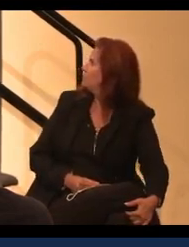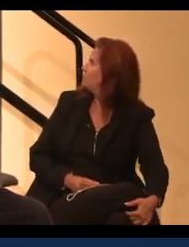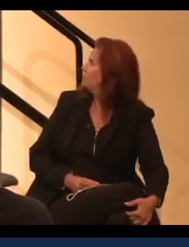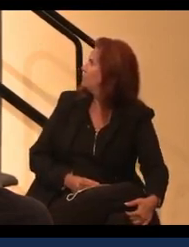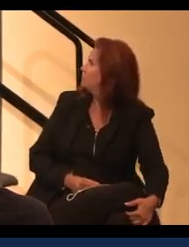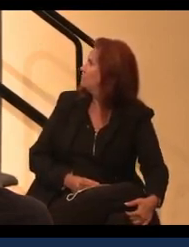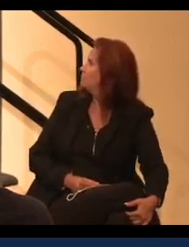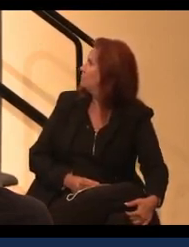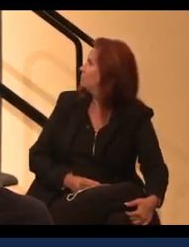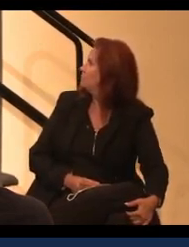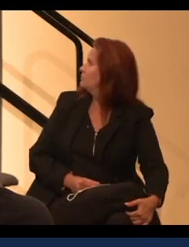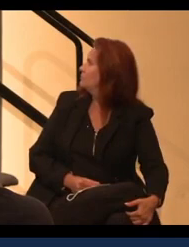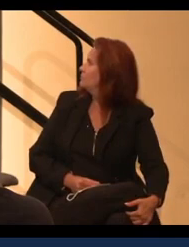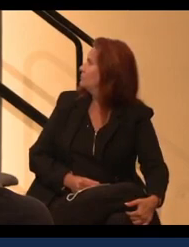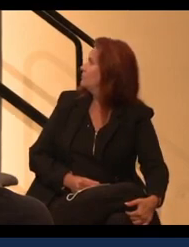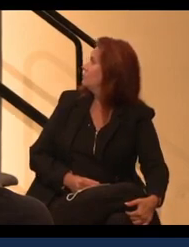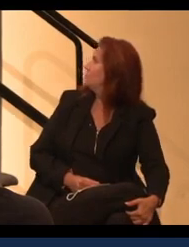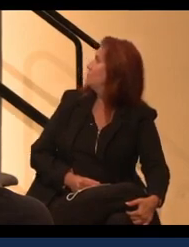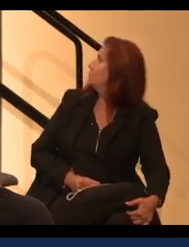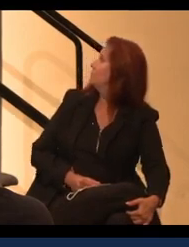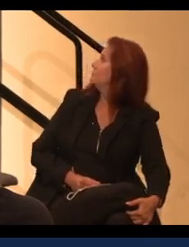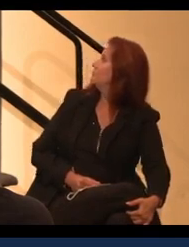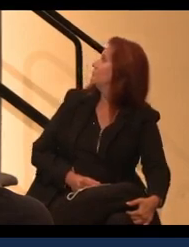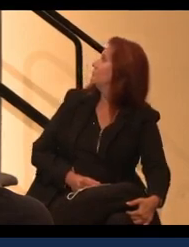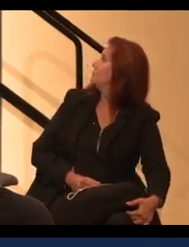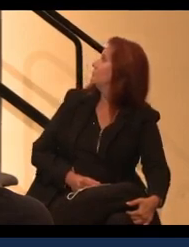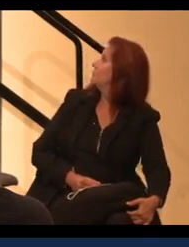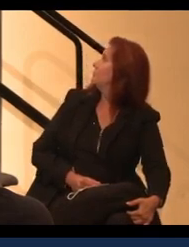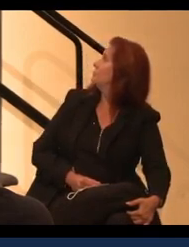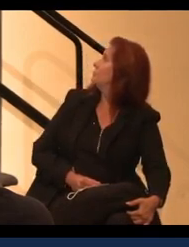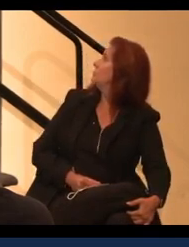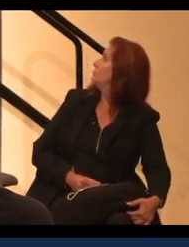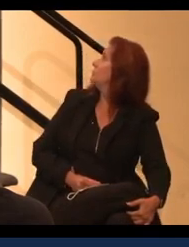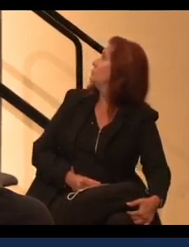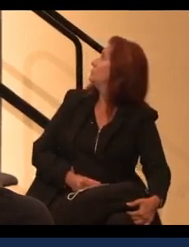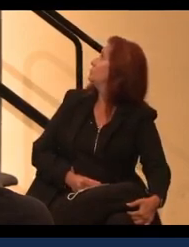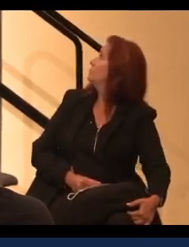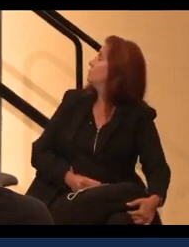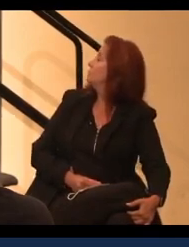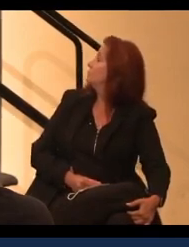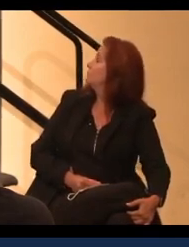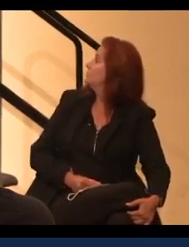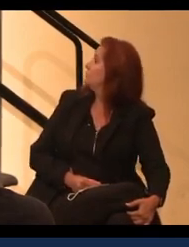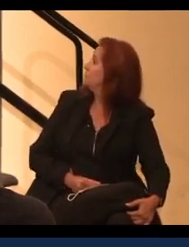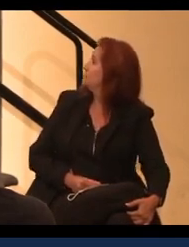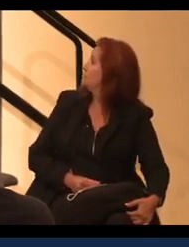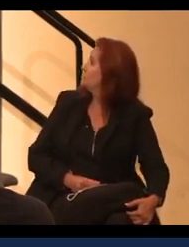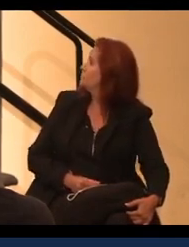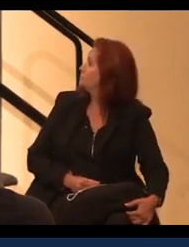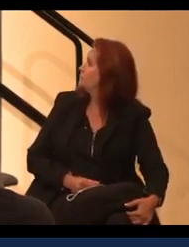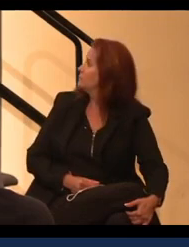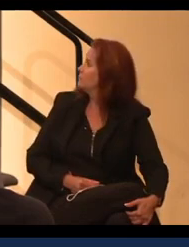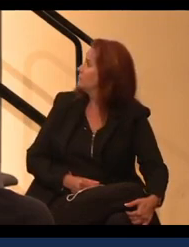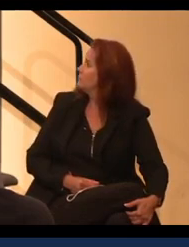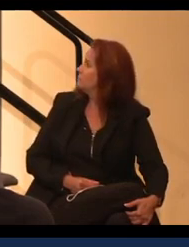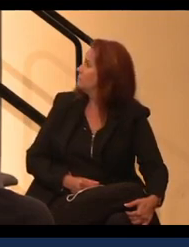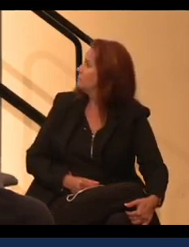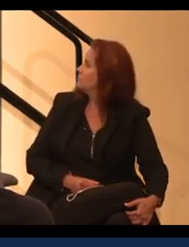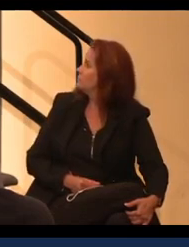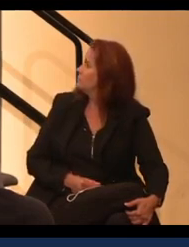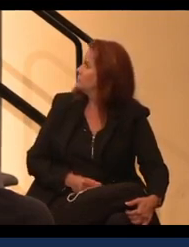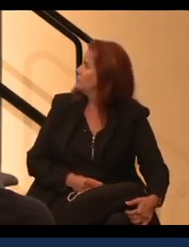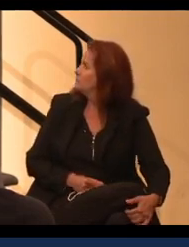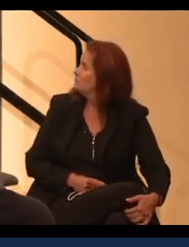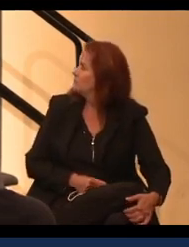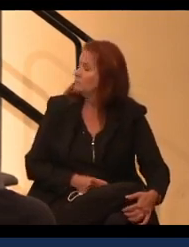should be treated with suspicion. Religious practices and political activism by Muslim and Arabs are signs of increasing